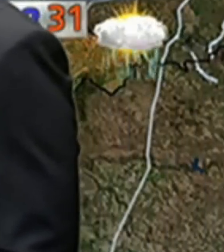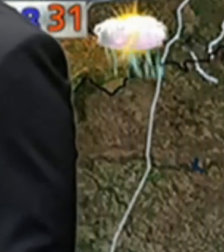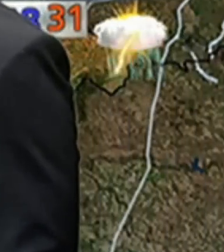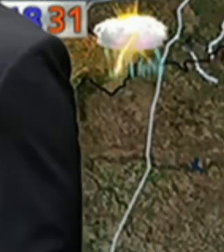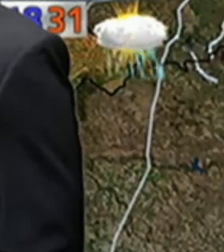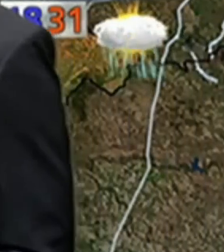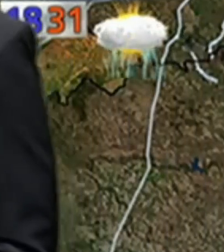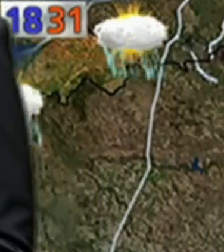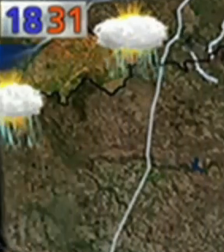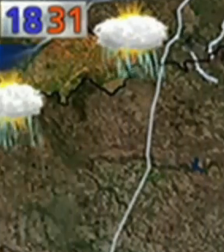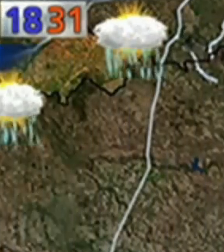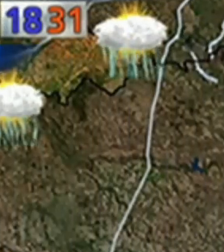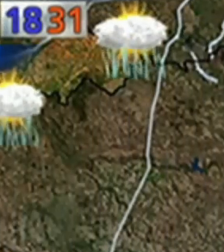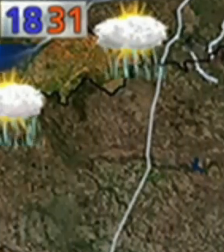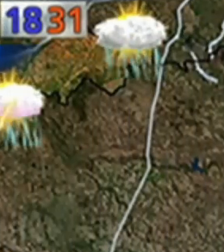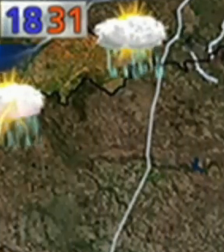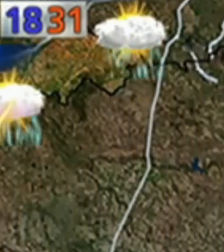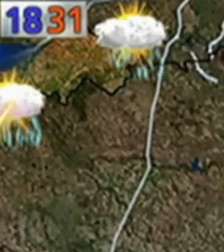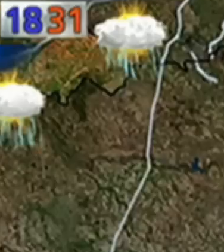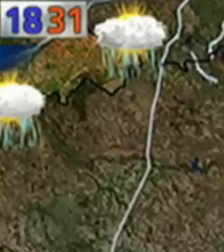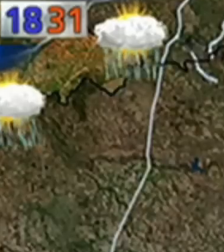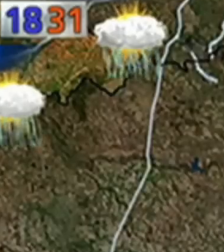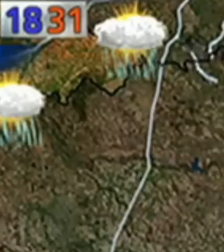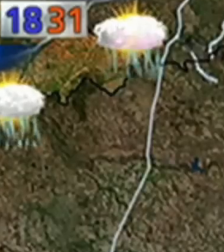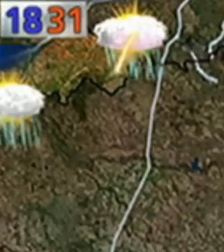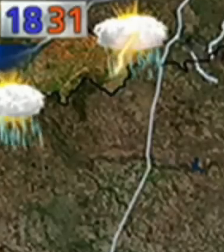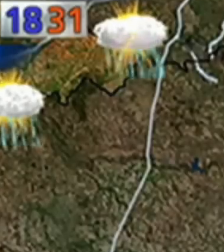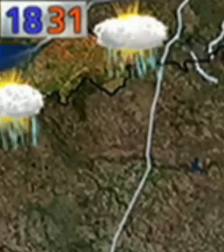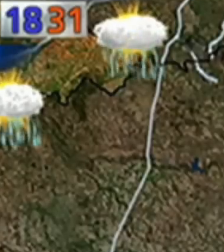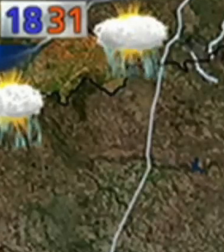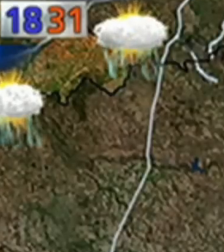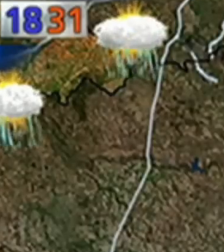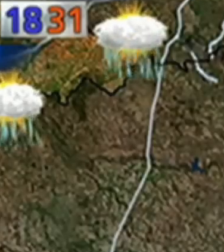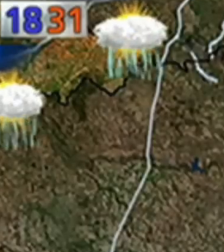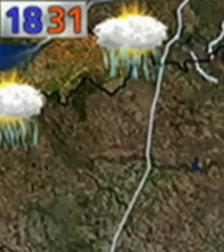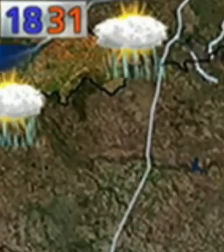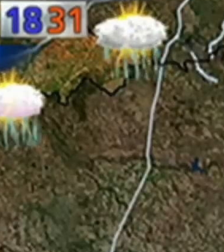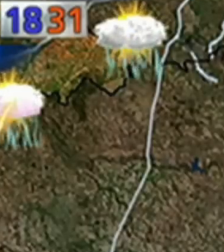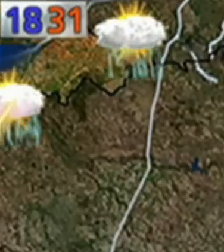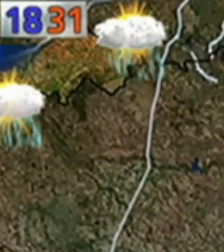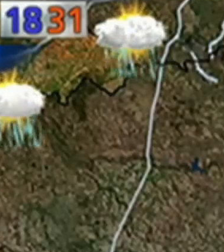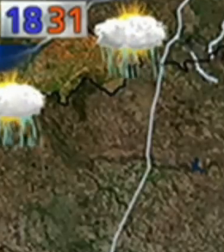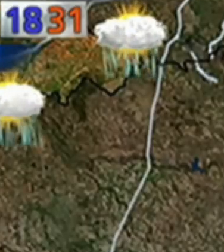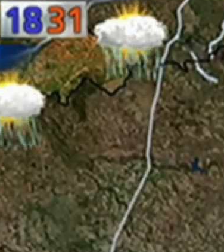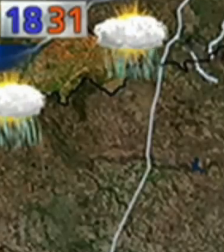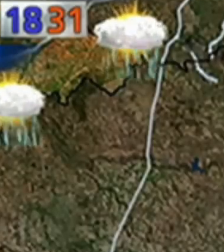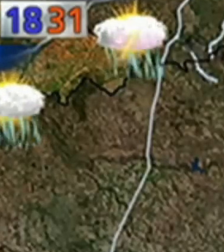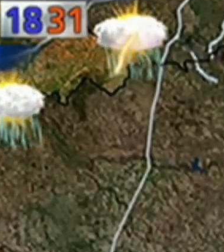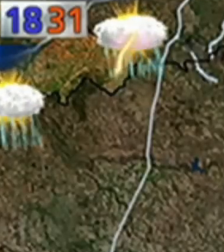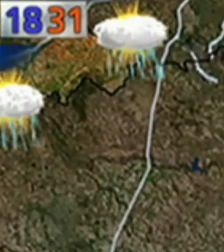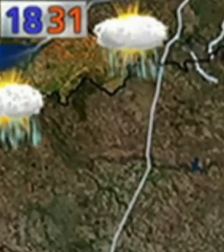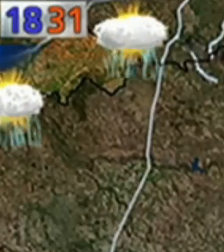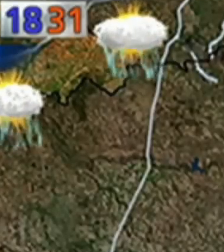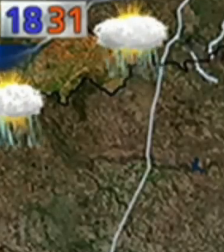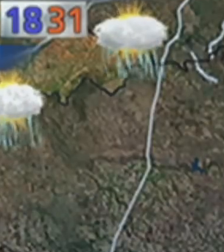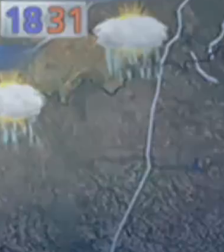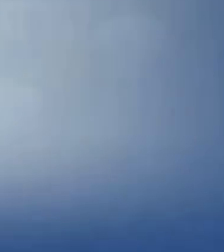jwale ka Taung sentse tsholana ka hore Tosca le tla hle tshise hona ha isale ba buitse le pida ka be etso khotso